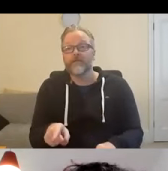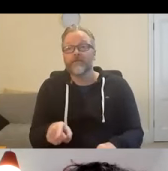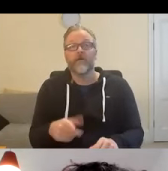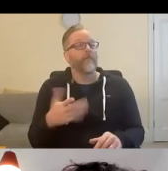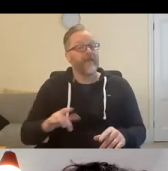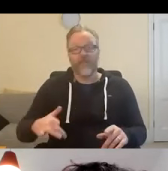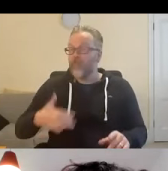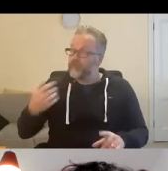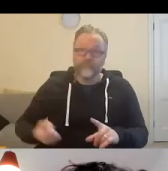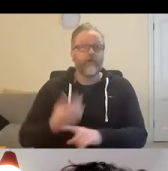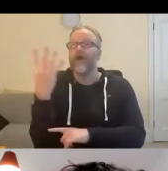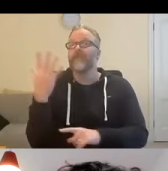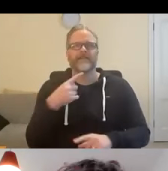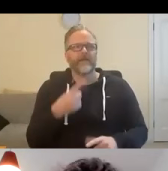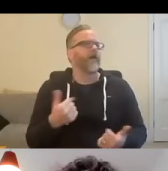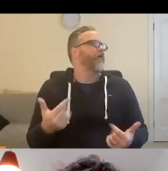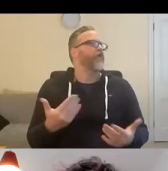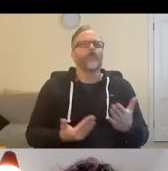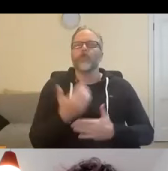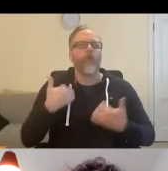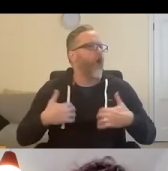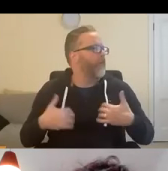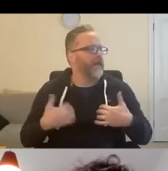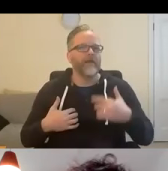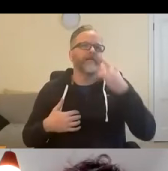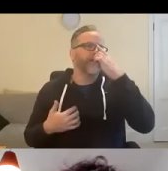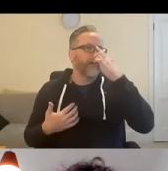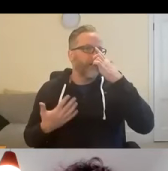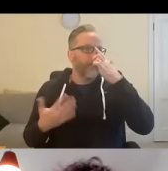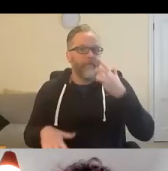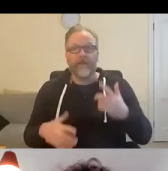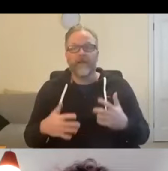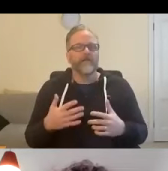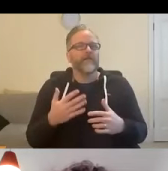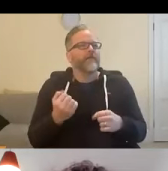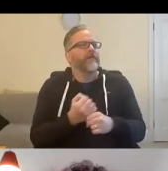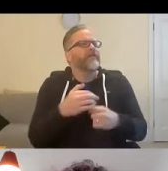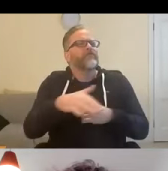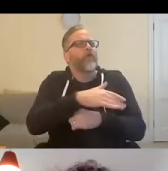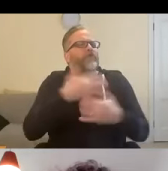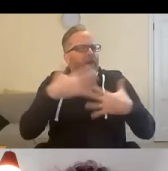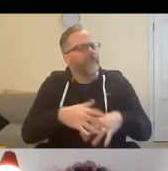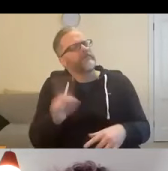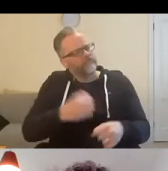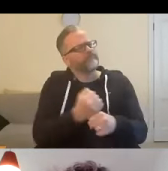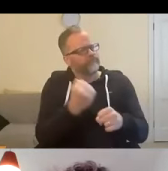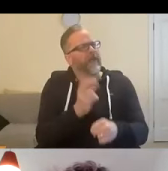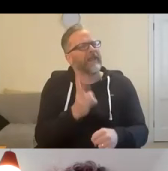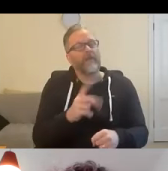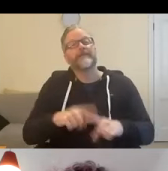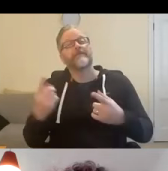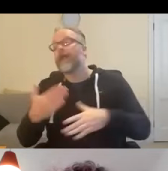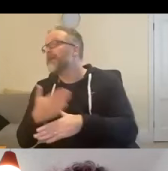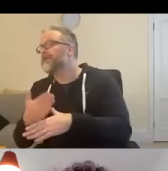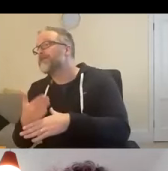thriving and have reported that they've taken up new hobbies, they've maintained or rebuilt social networks, they've still been doing different activities,